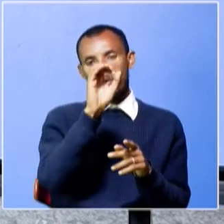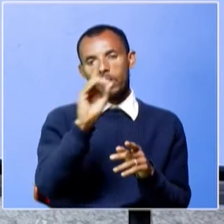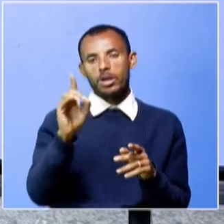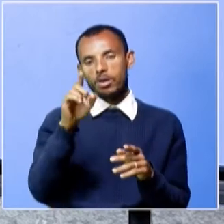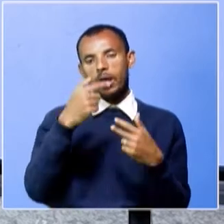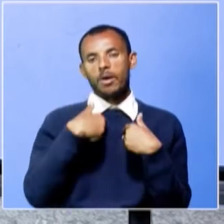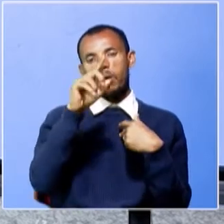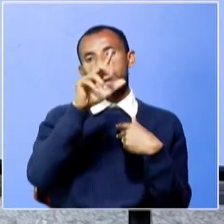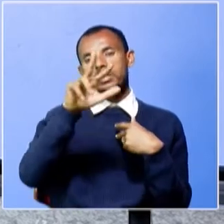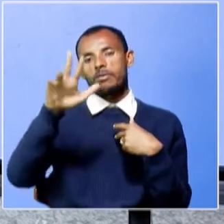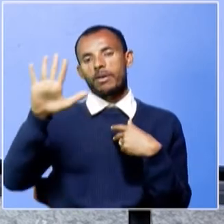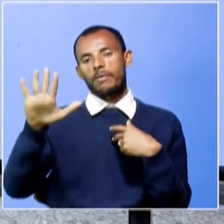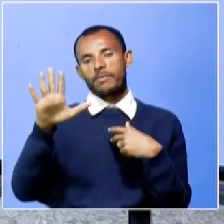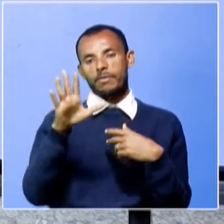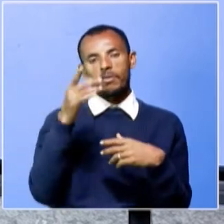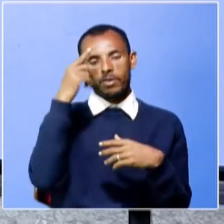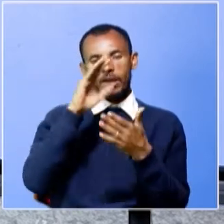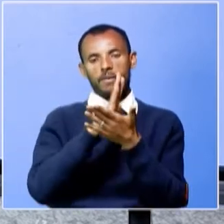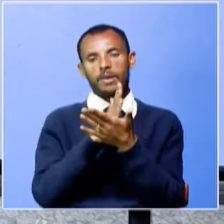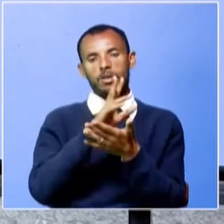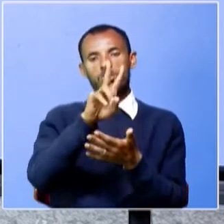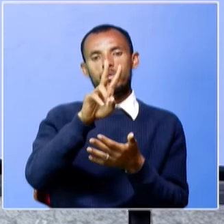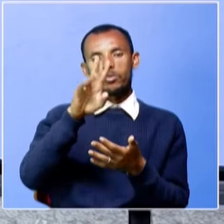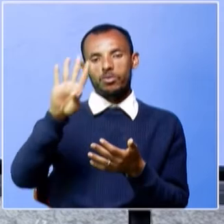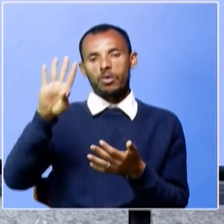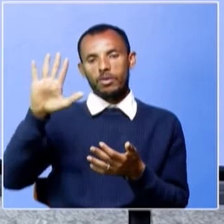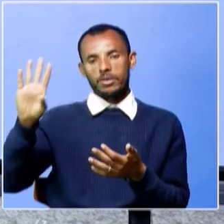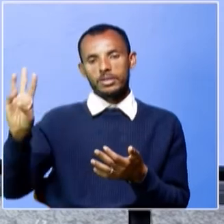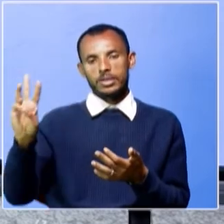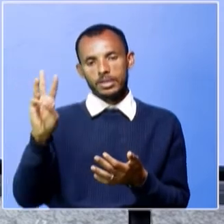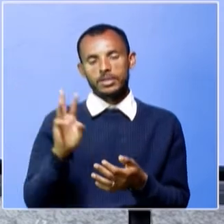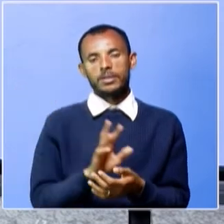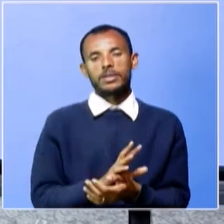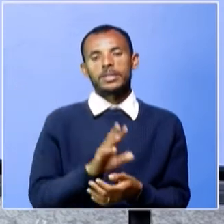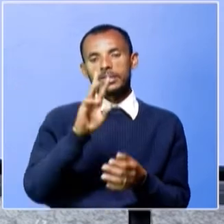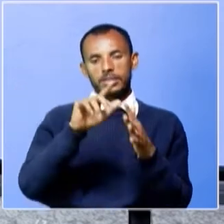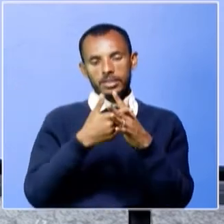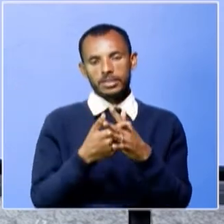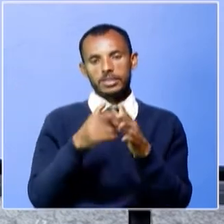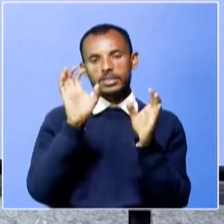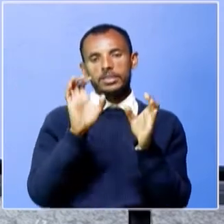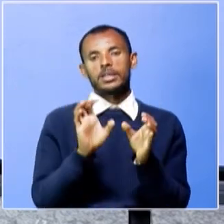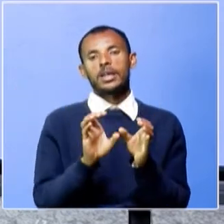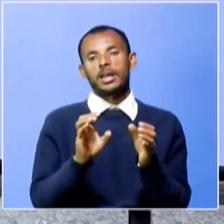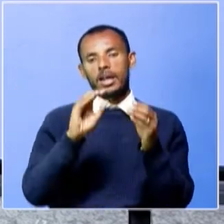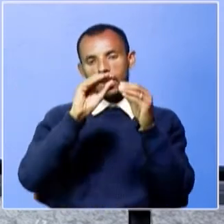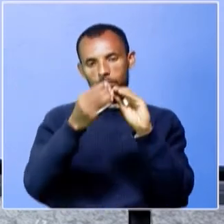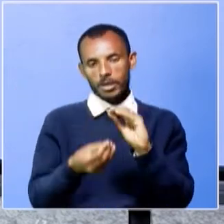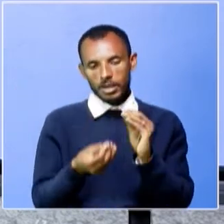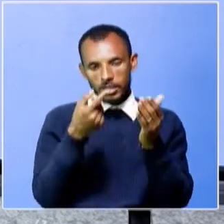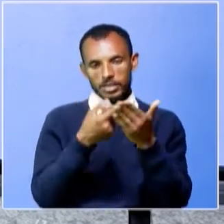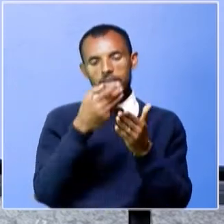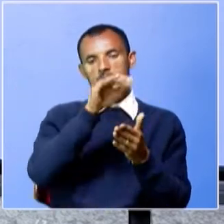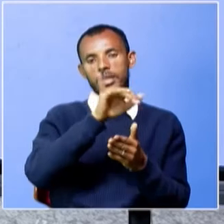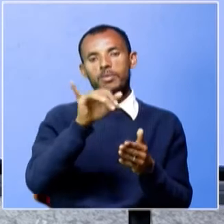have 1, 3, 5. For even you have 2, 4, 6. Since the cardinal number of these two events are the